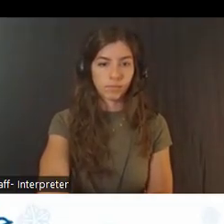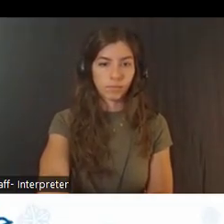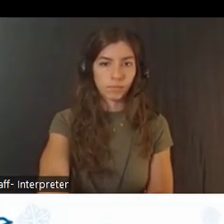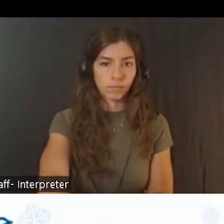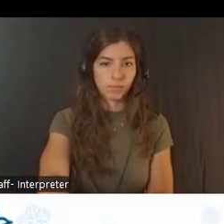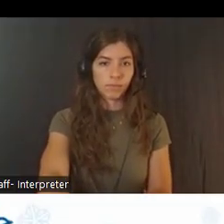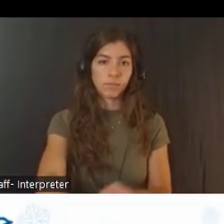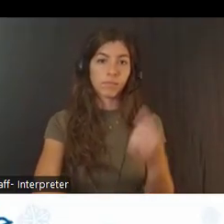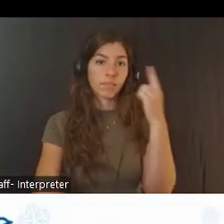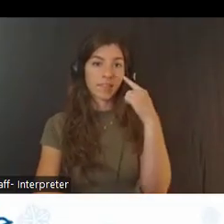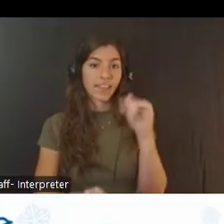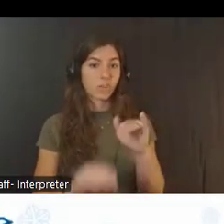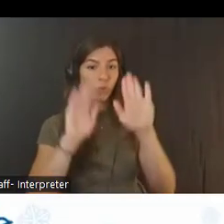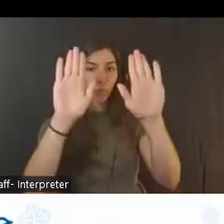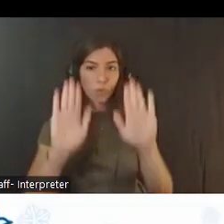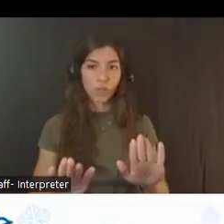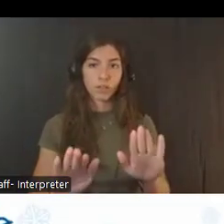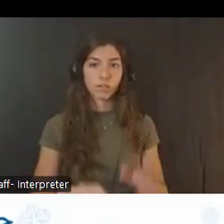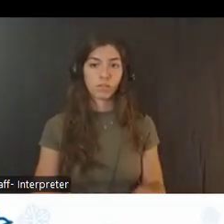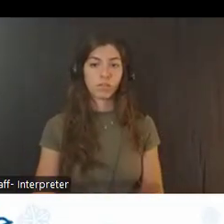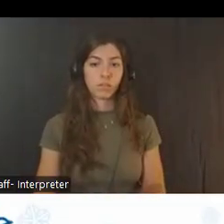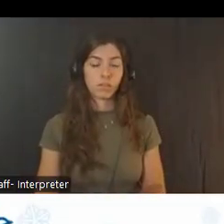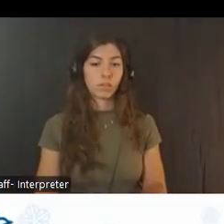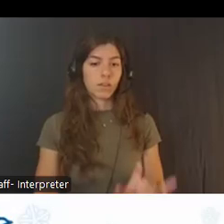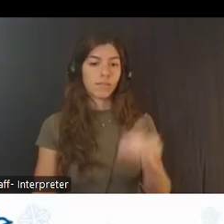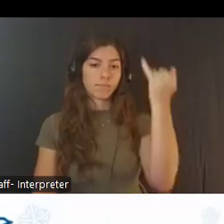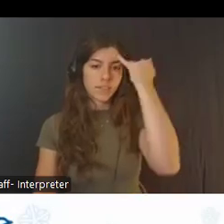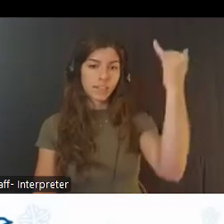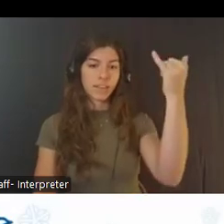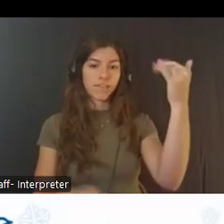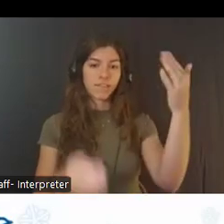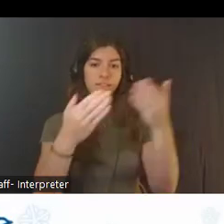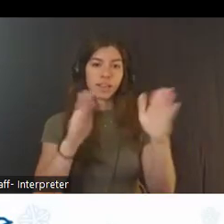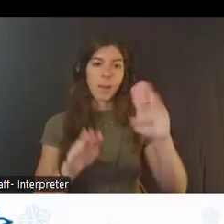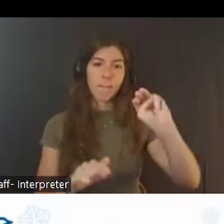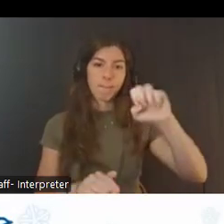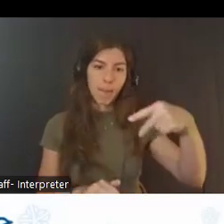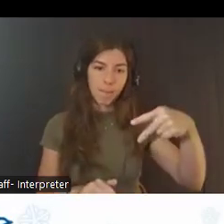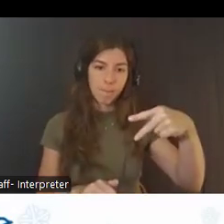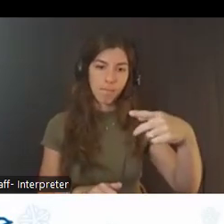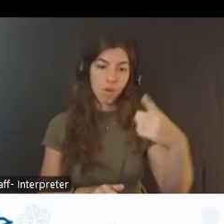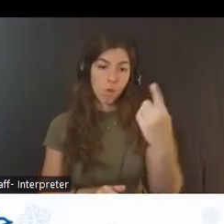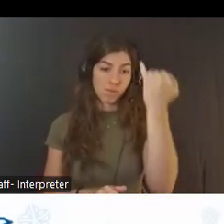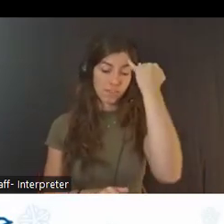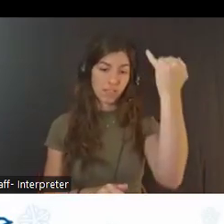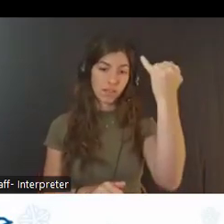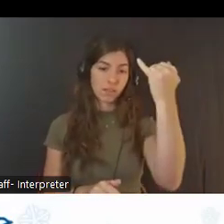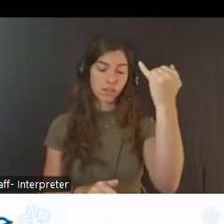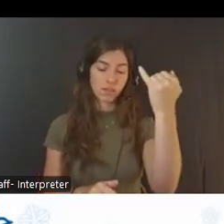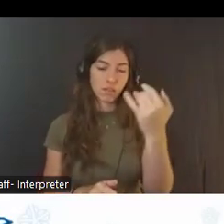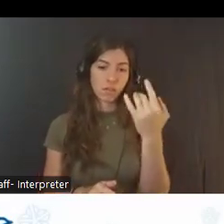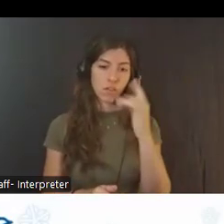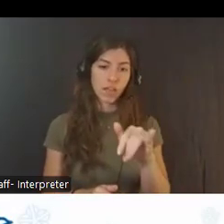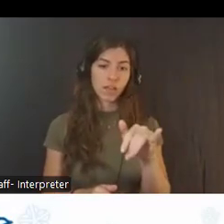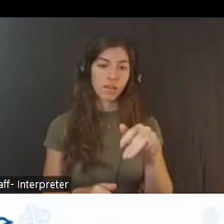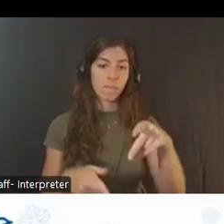I think that's great. With the idea of the public map, one of the ideas was to have it be where